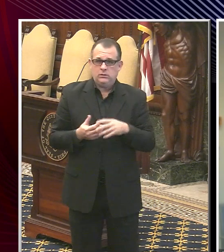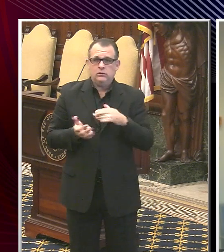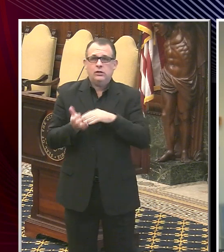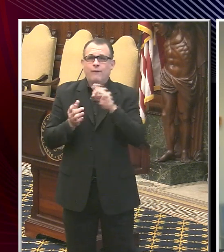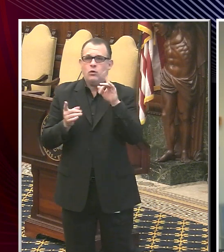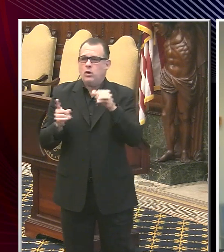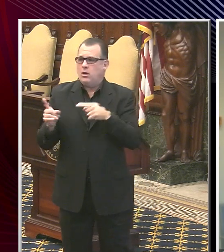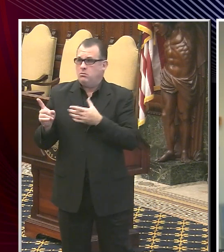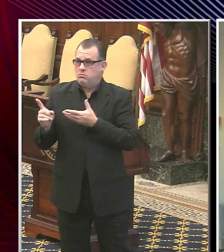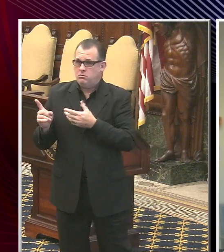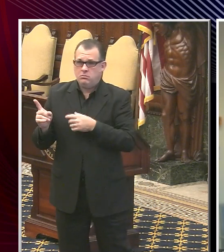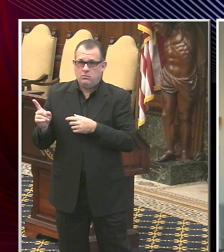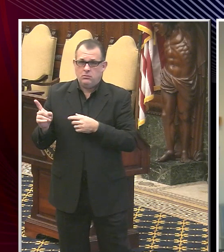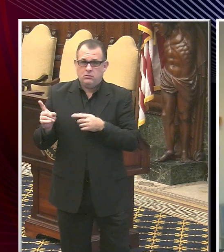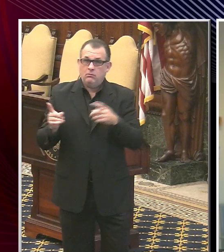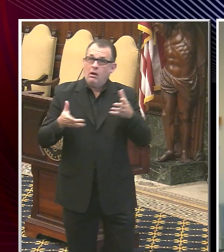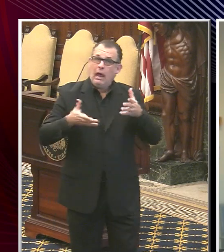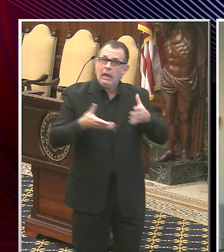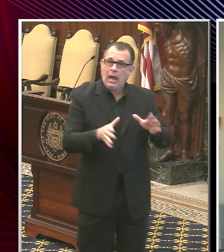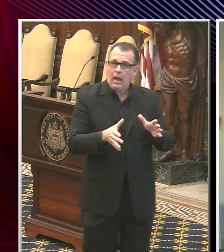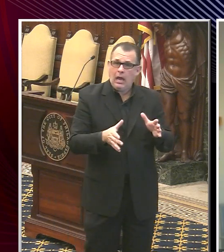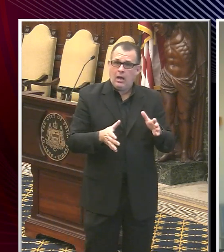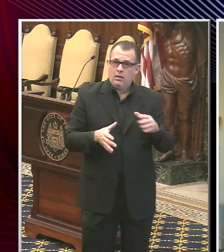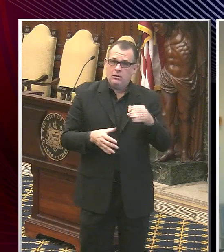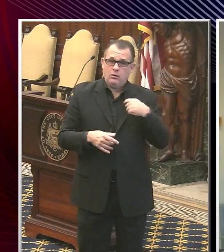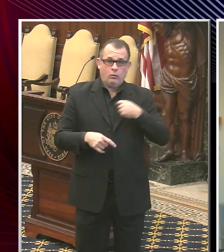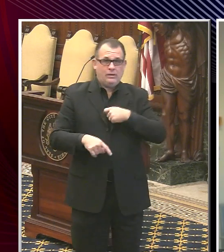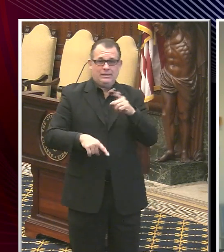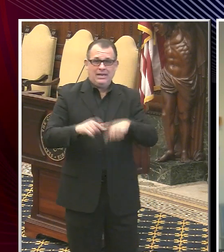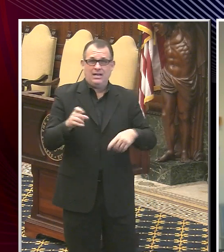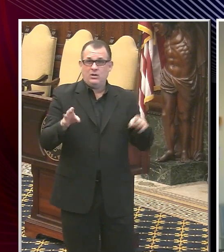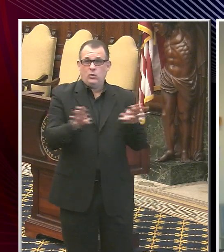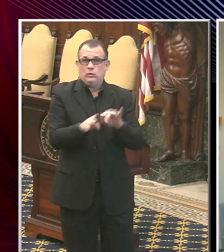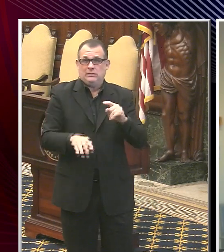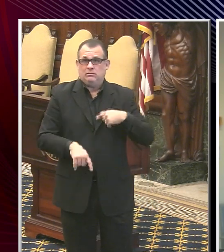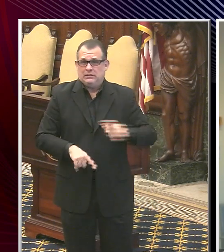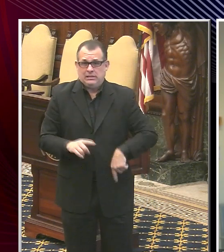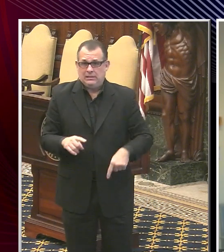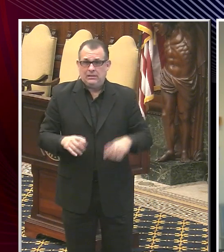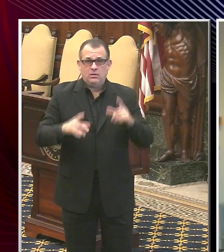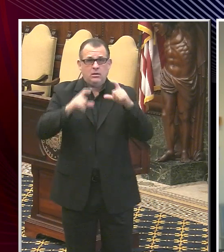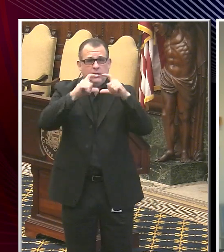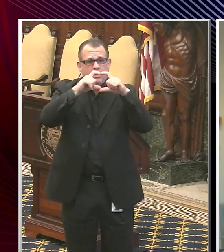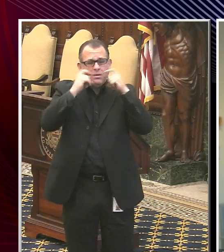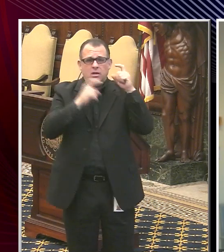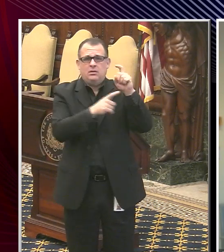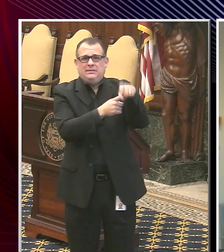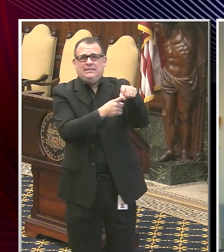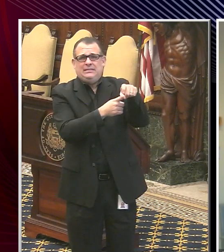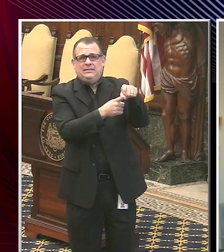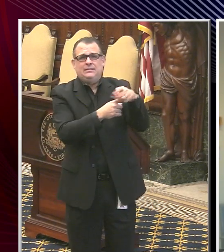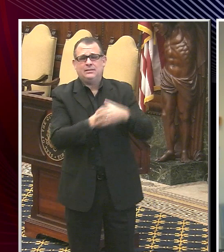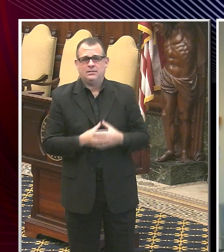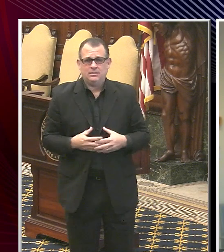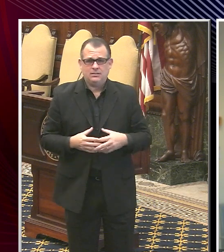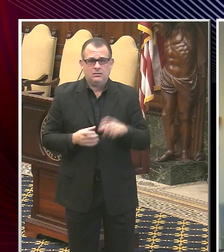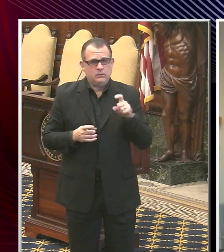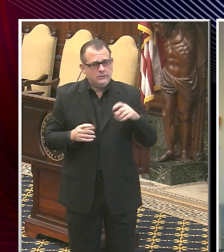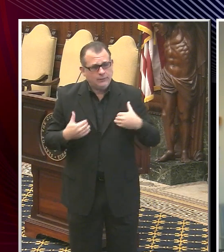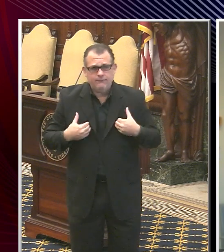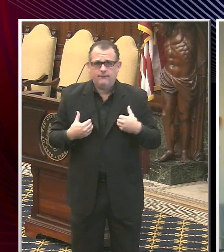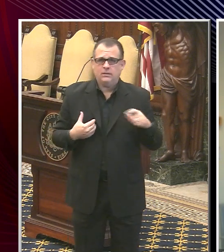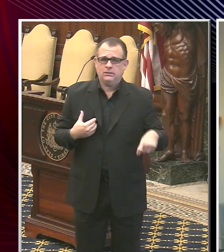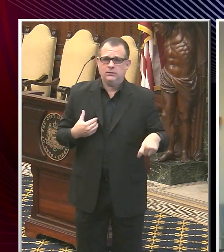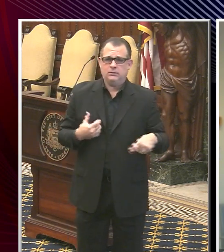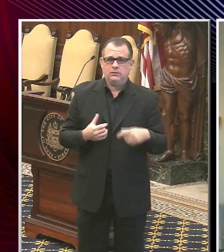Public transportation is allowed. We're not going to prohibit public transportation. Certainly, mask use is something that strongly encouraged and required. We'll